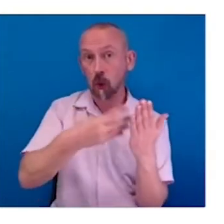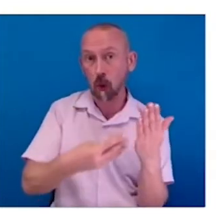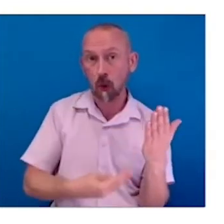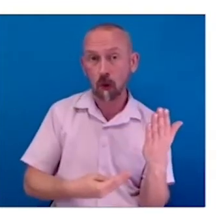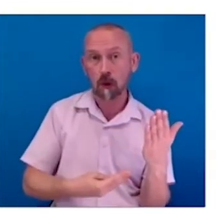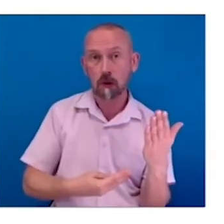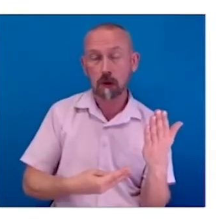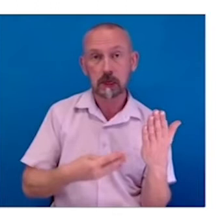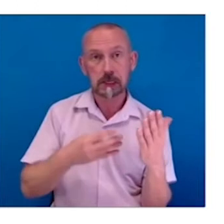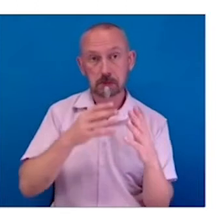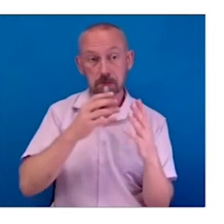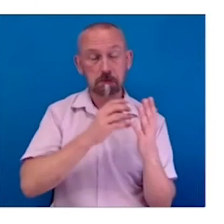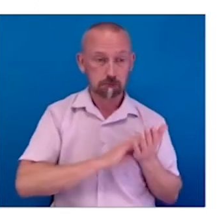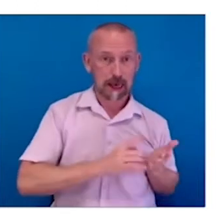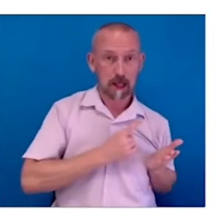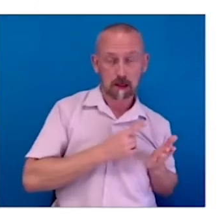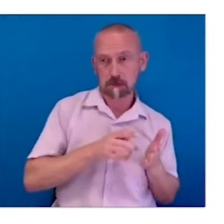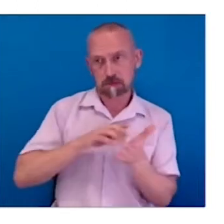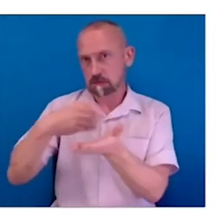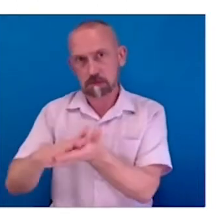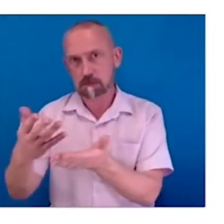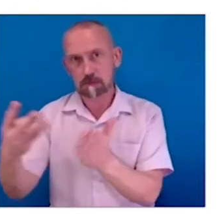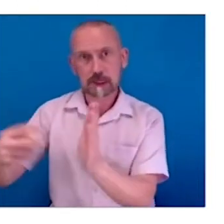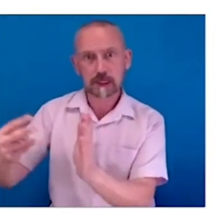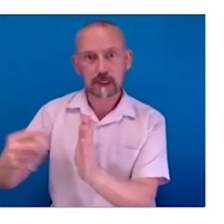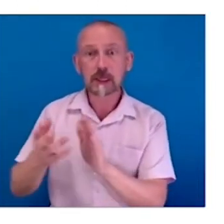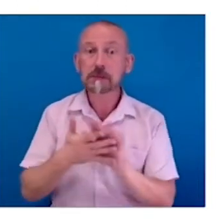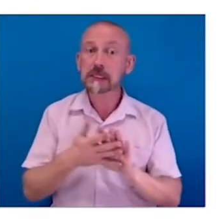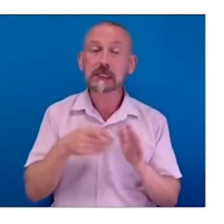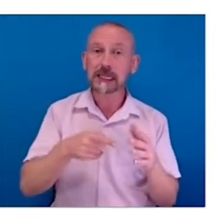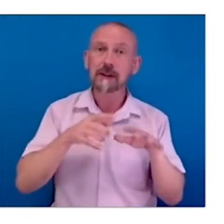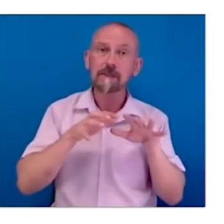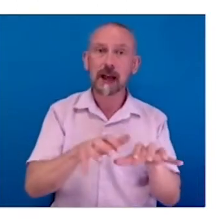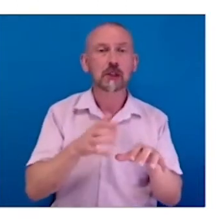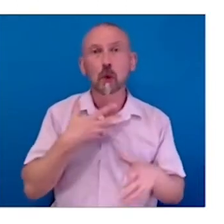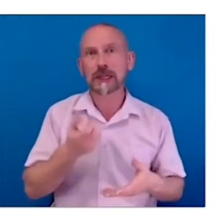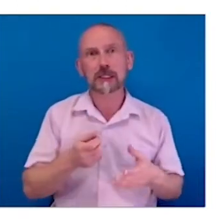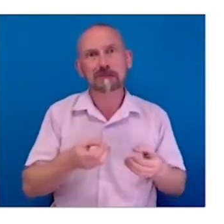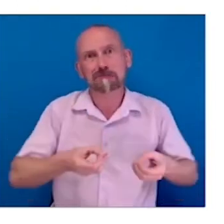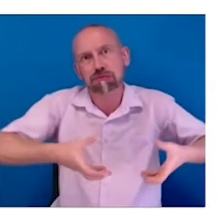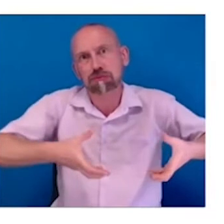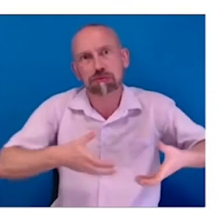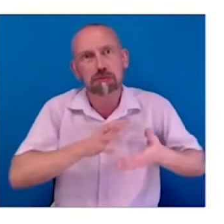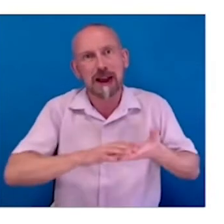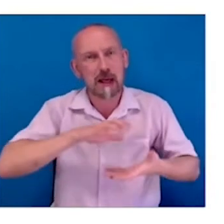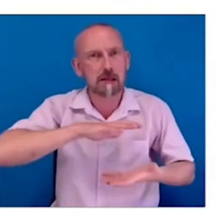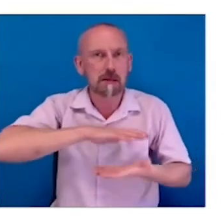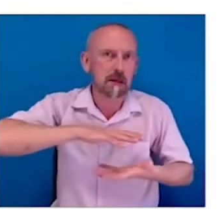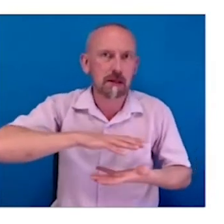around volumes of hard copy Braille. How is accessible music being